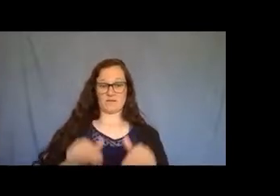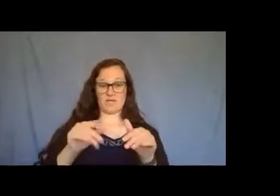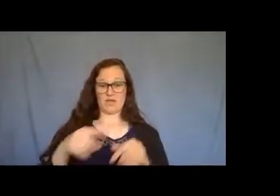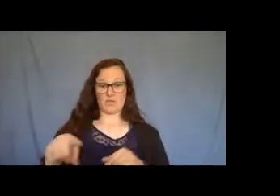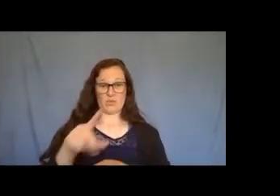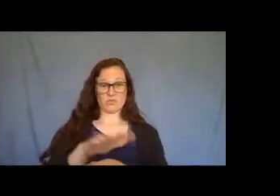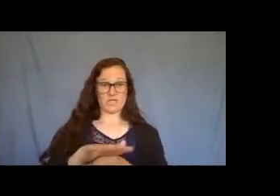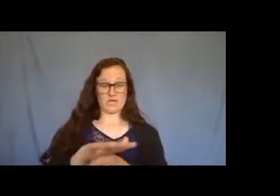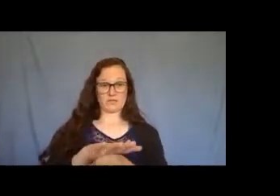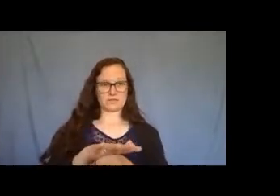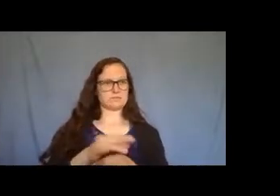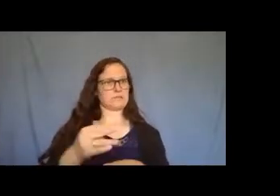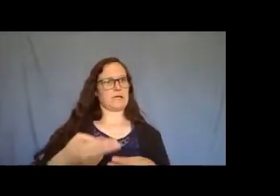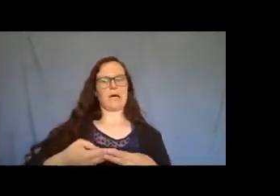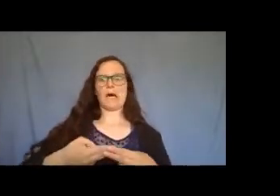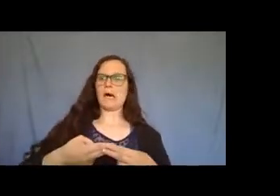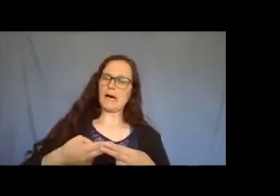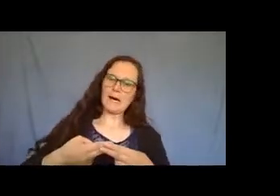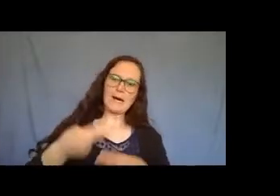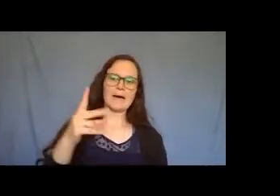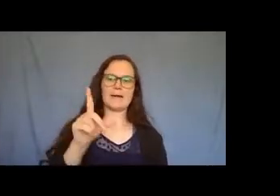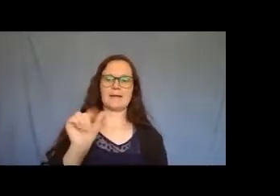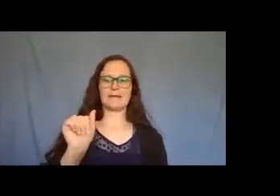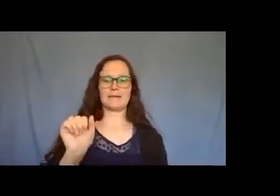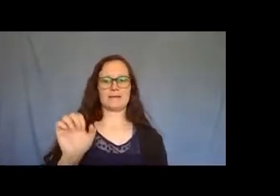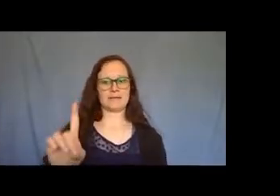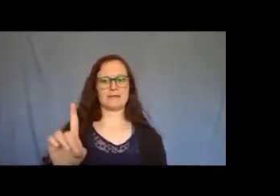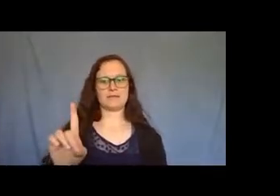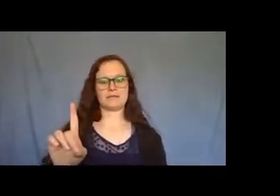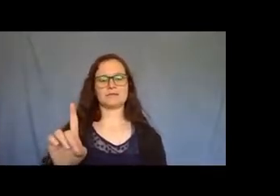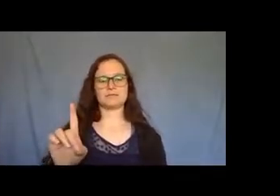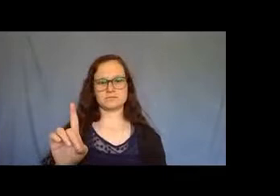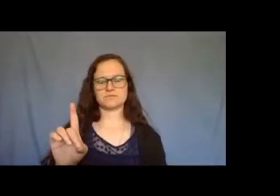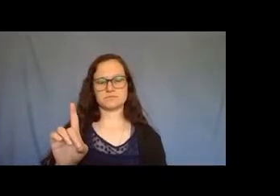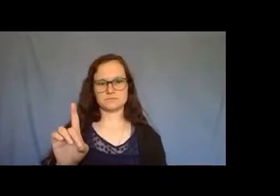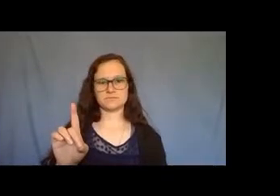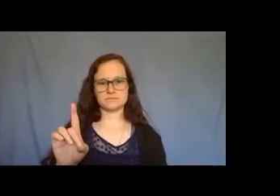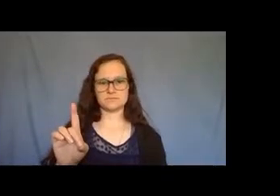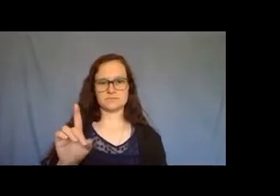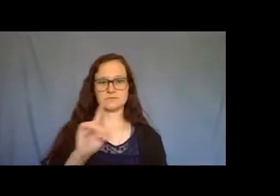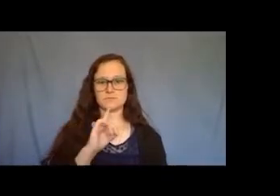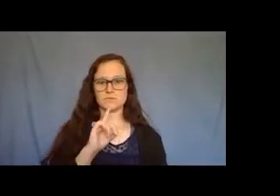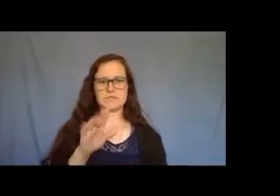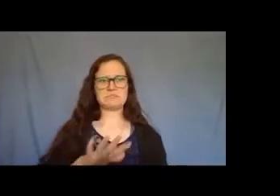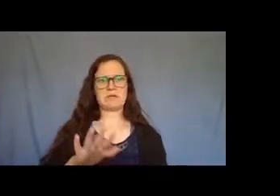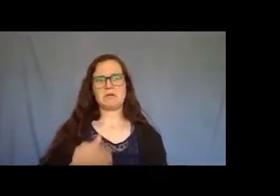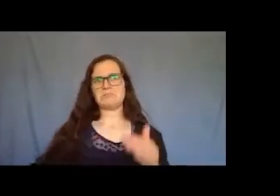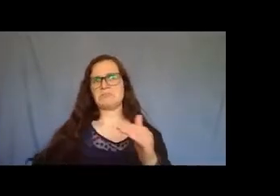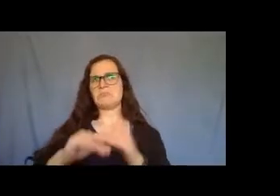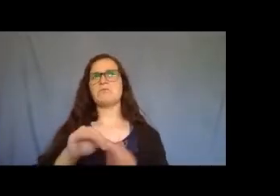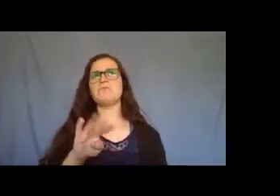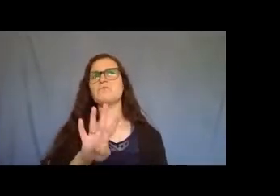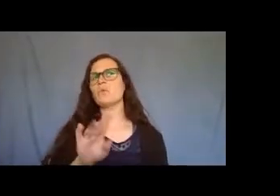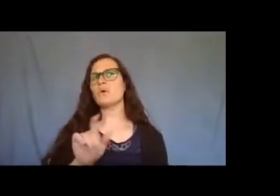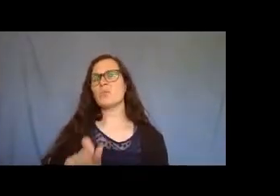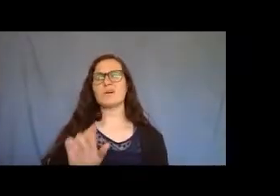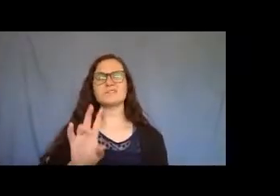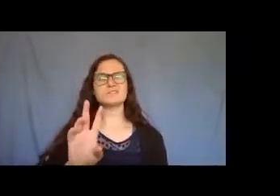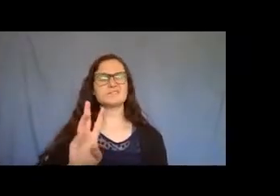highest concentrations, getting into percentages of lead concentration as high as 4.6%.